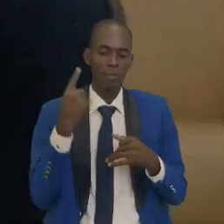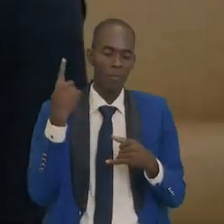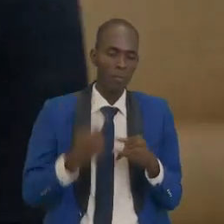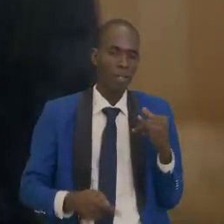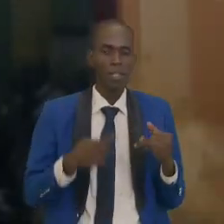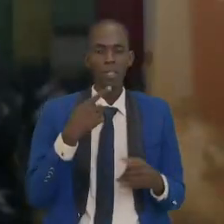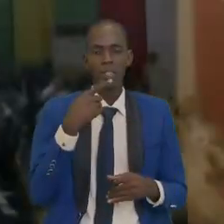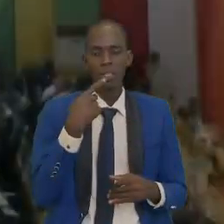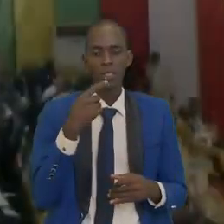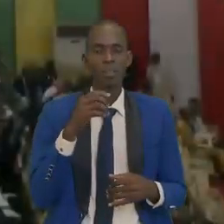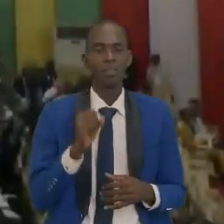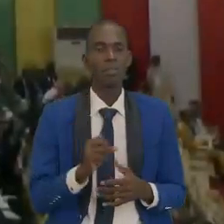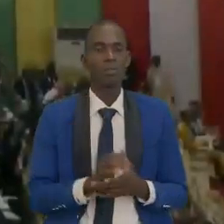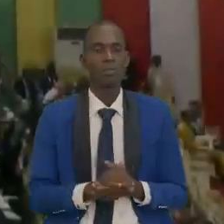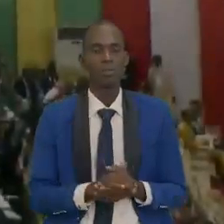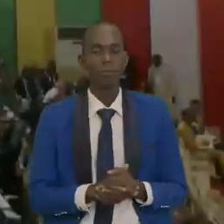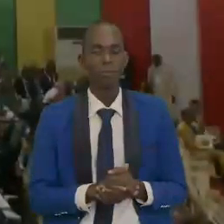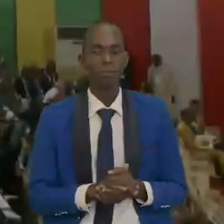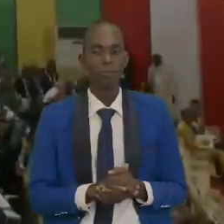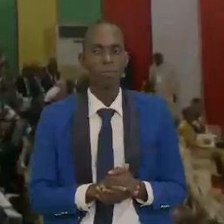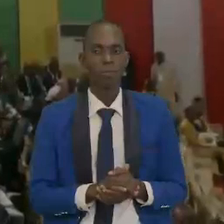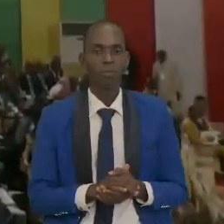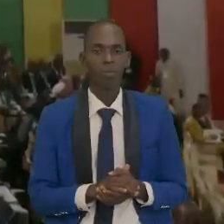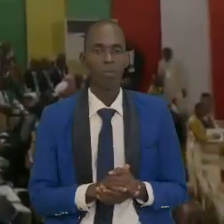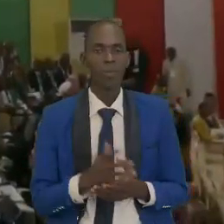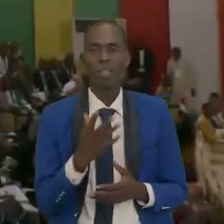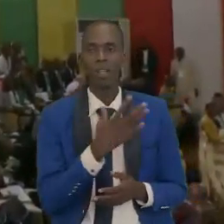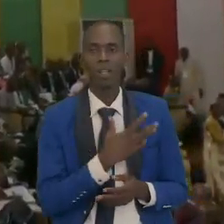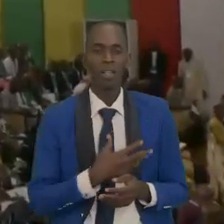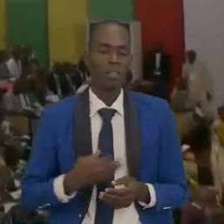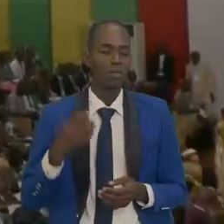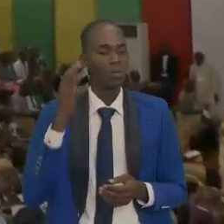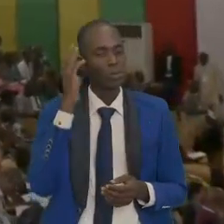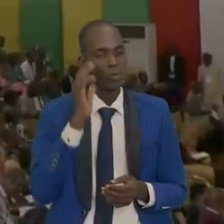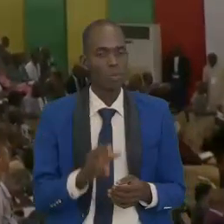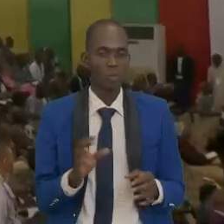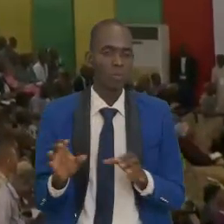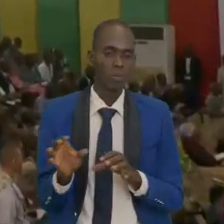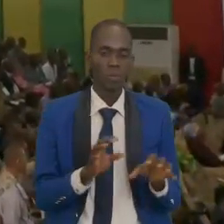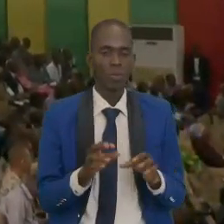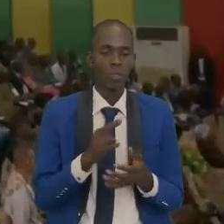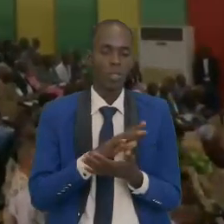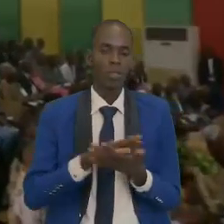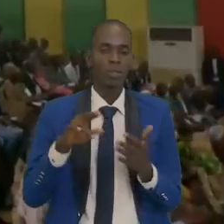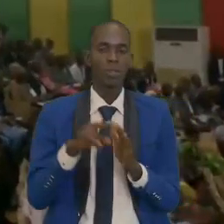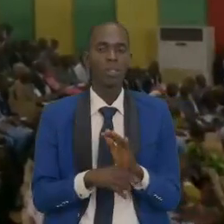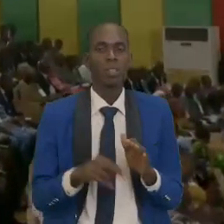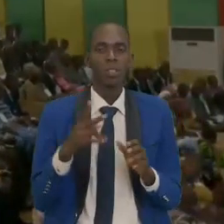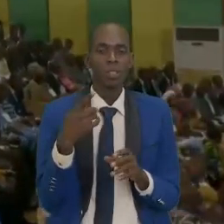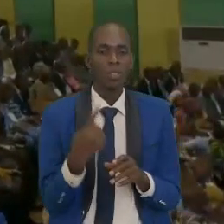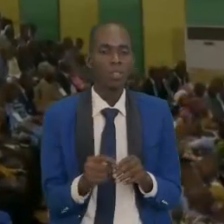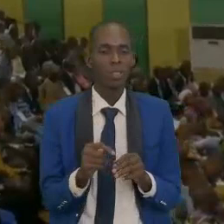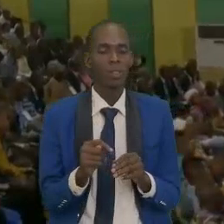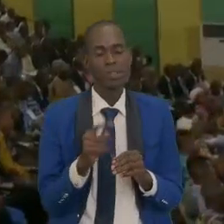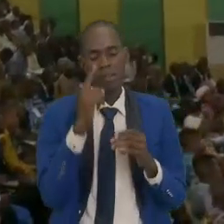oh man that shot and the roads righteousness the faith that brings